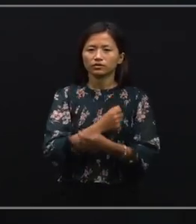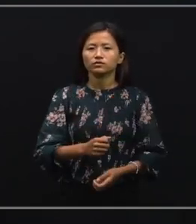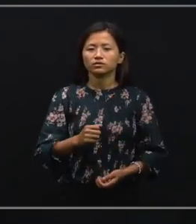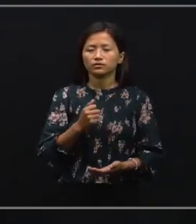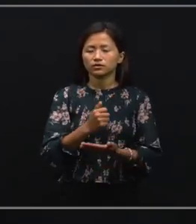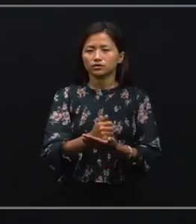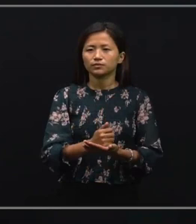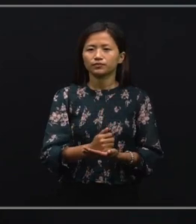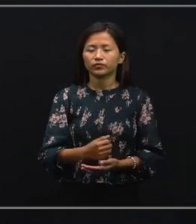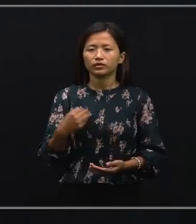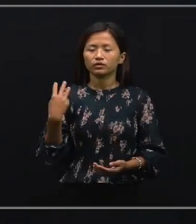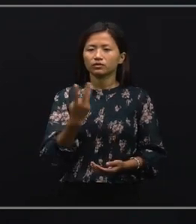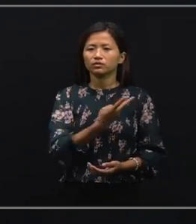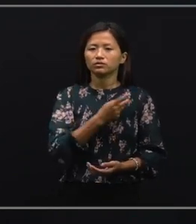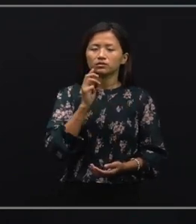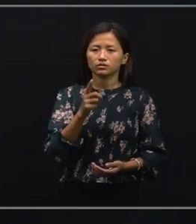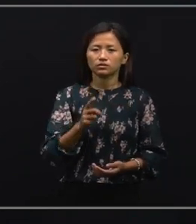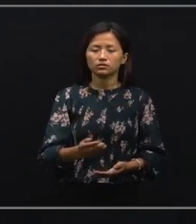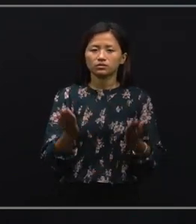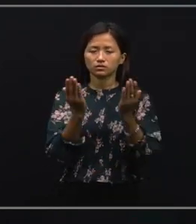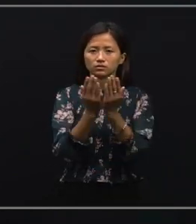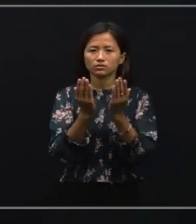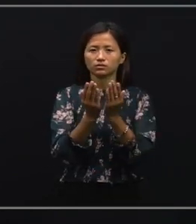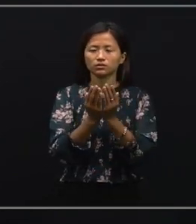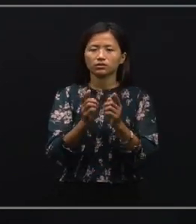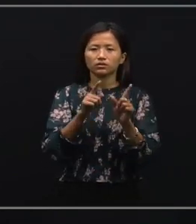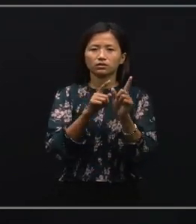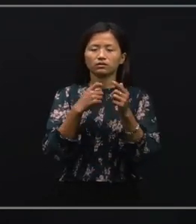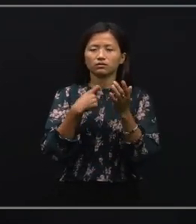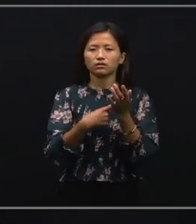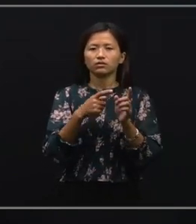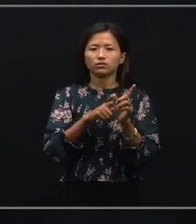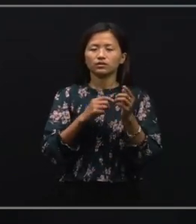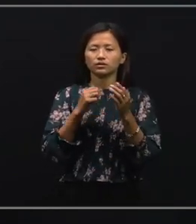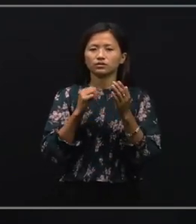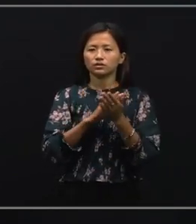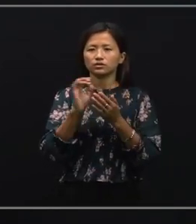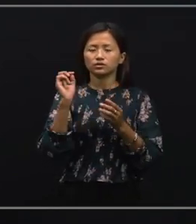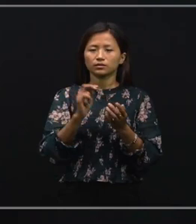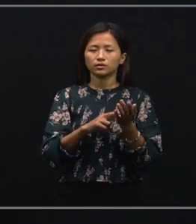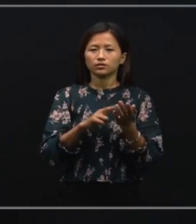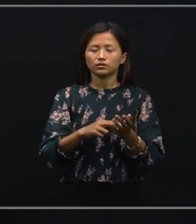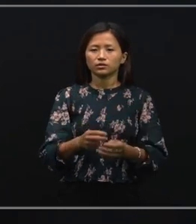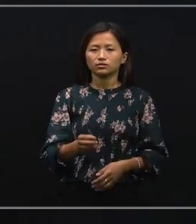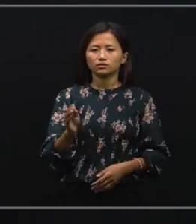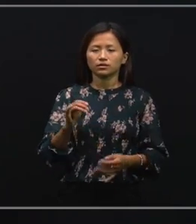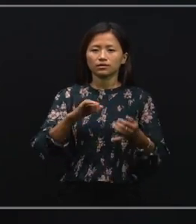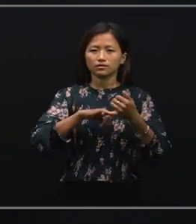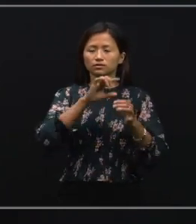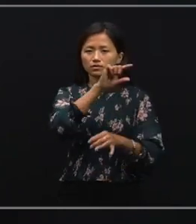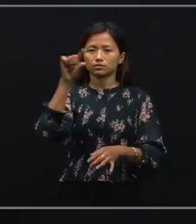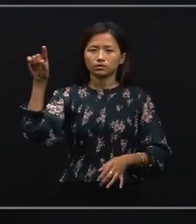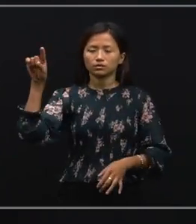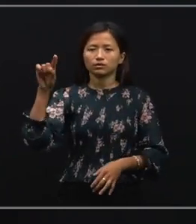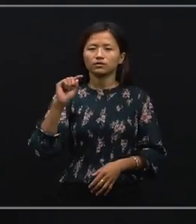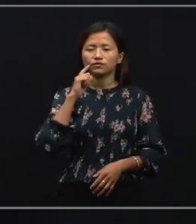have learned from the poem, and I would also want you to study the rhyming scheme. That is a common thing that we always do in poetry,